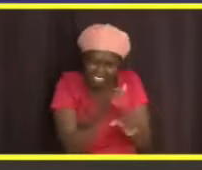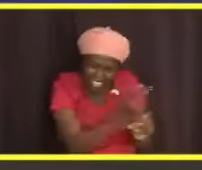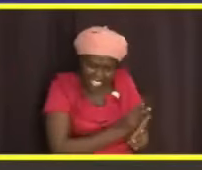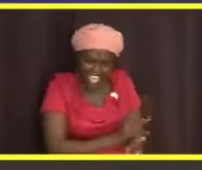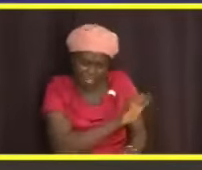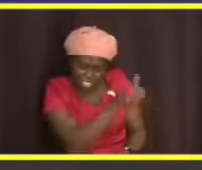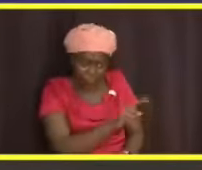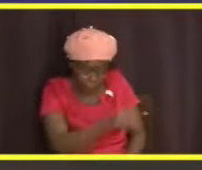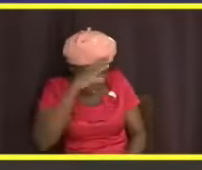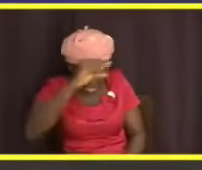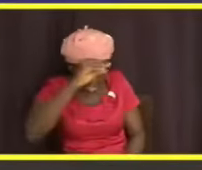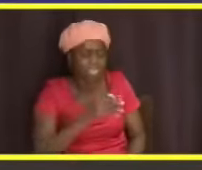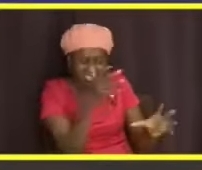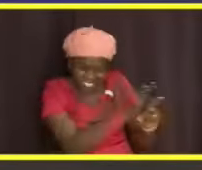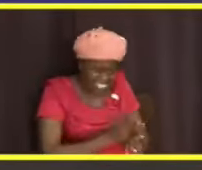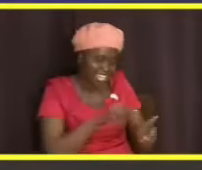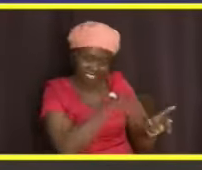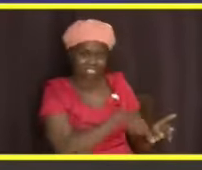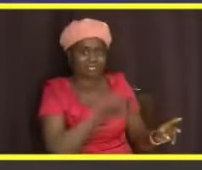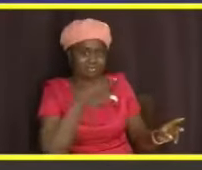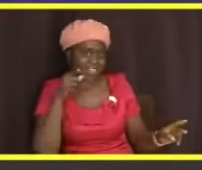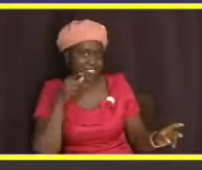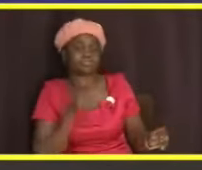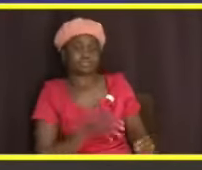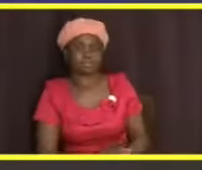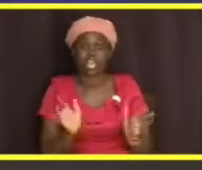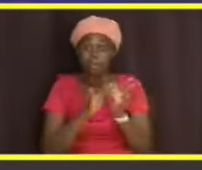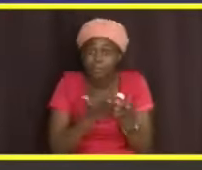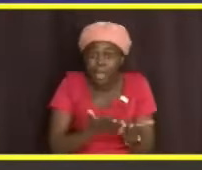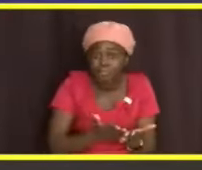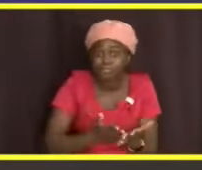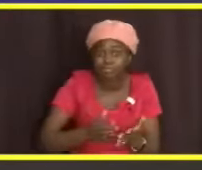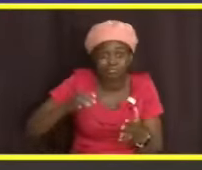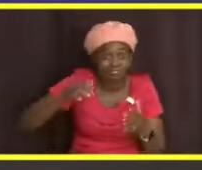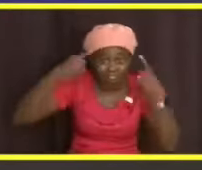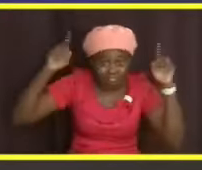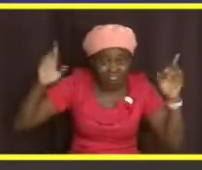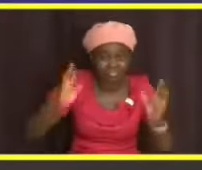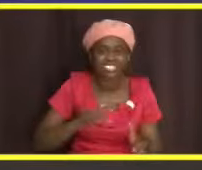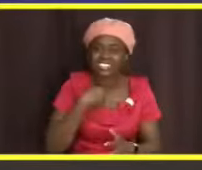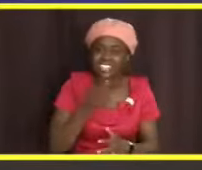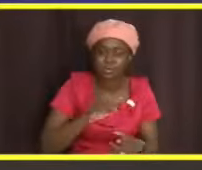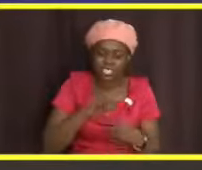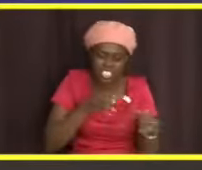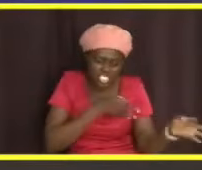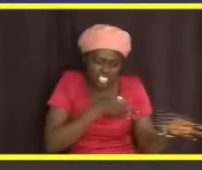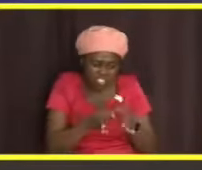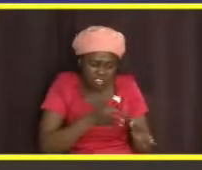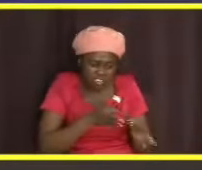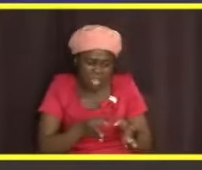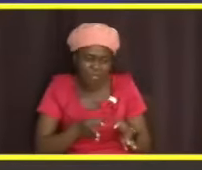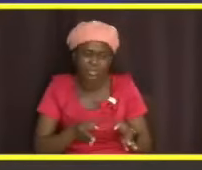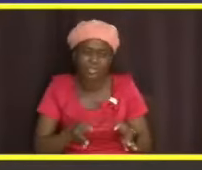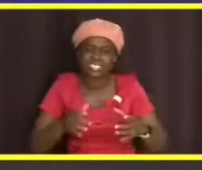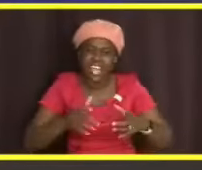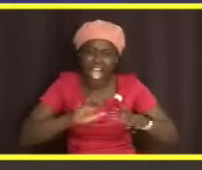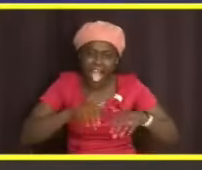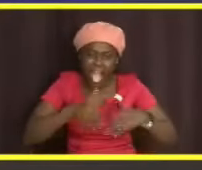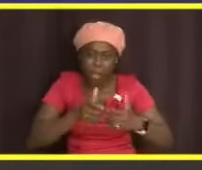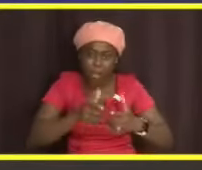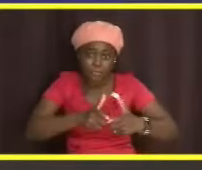Now, Bible scholars tell us, when they describe the size of Eden, the Garden